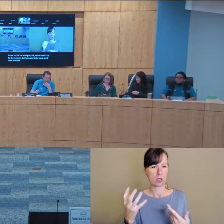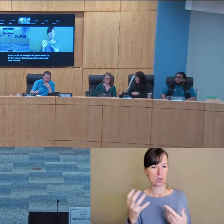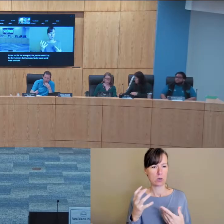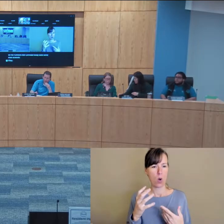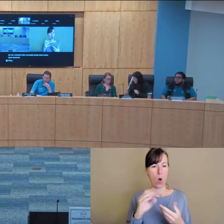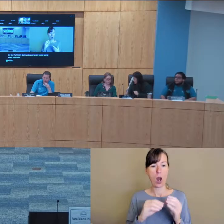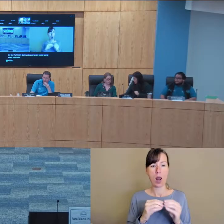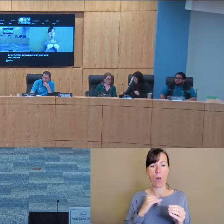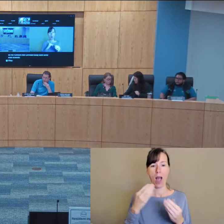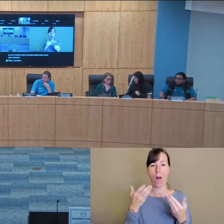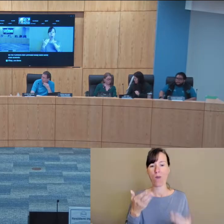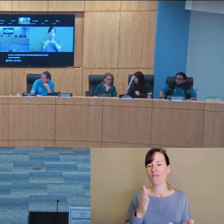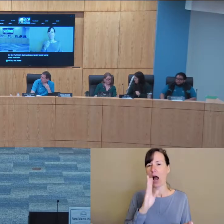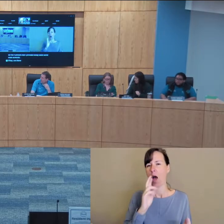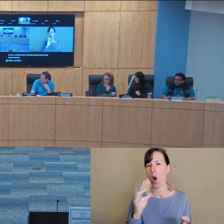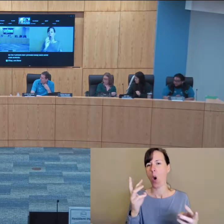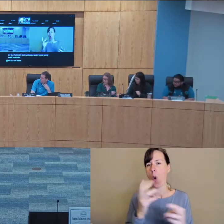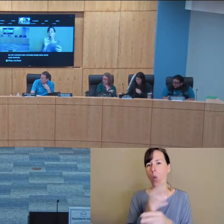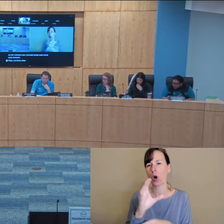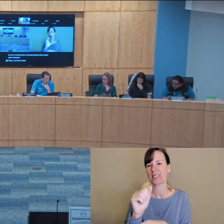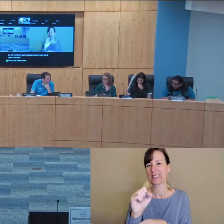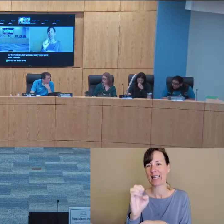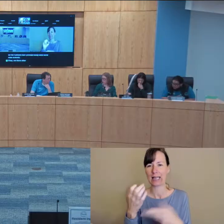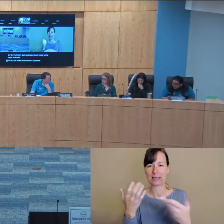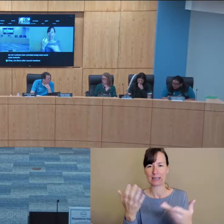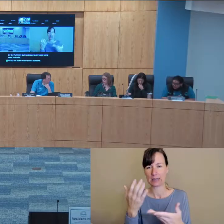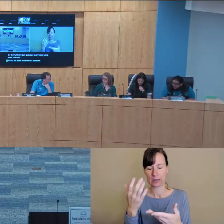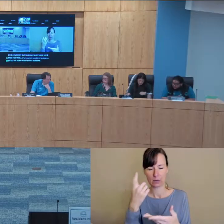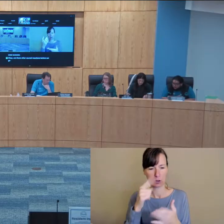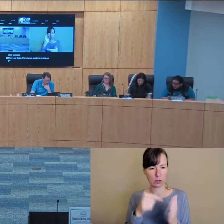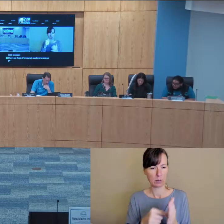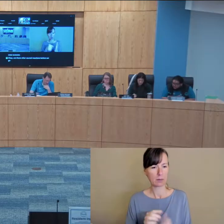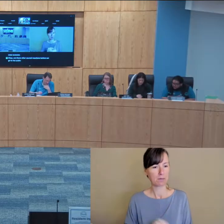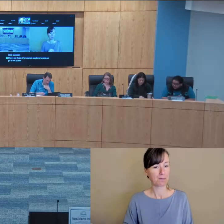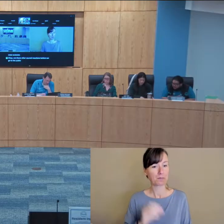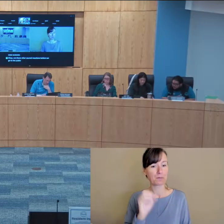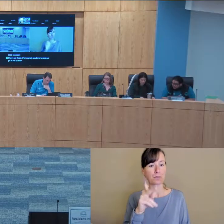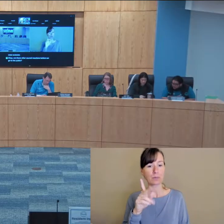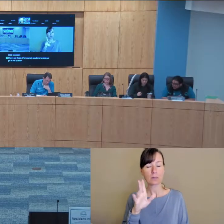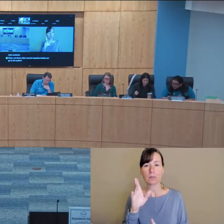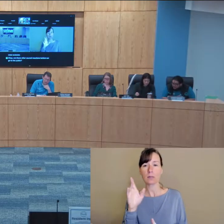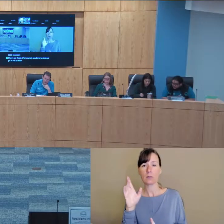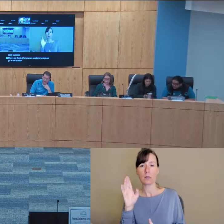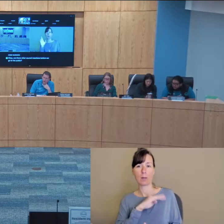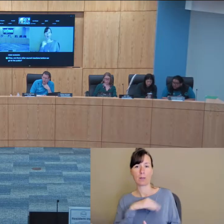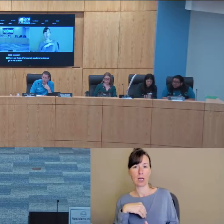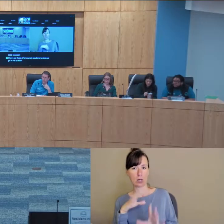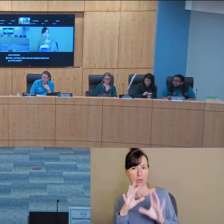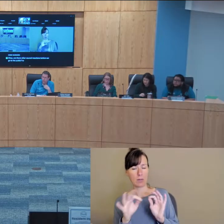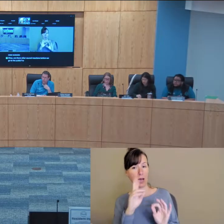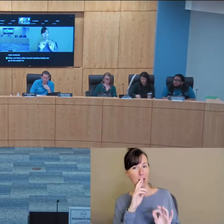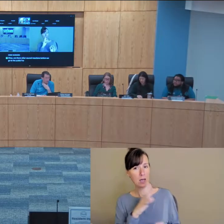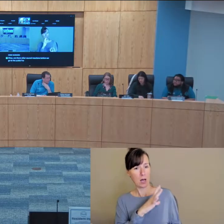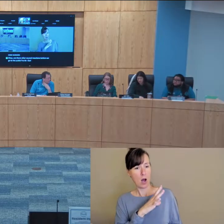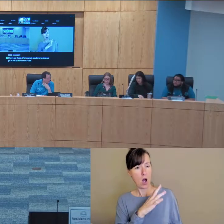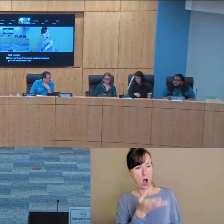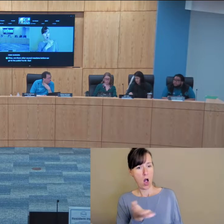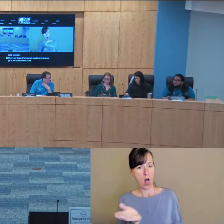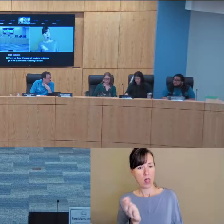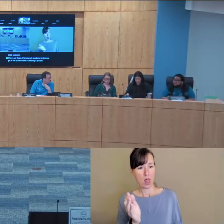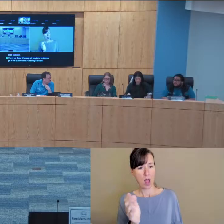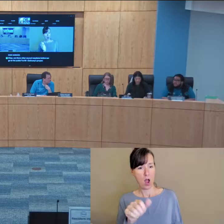Okay, are there other council reactions before we go to the public to Mr. Galloway's